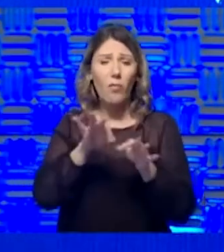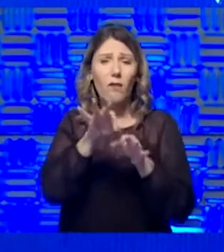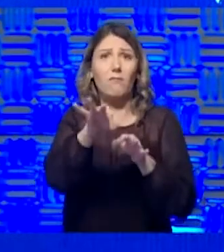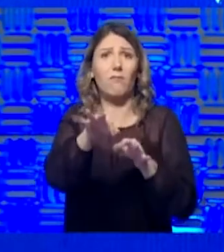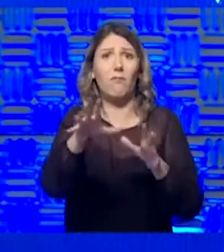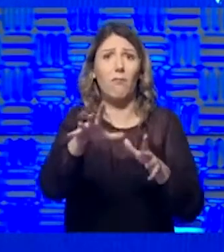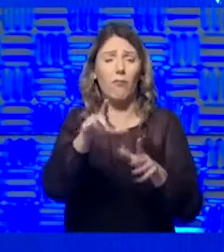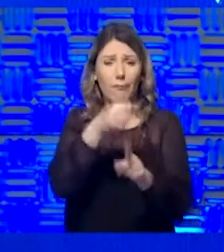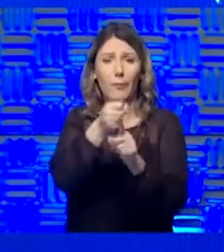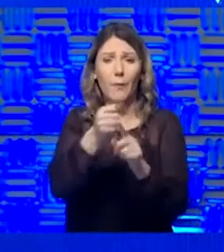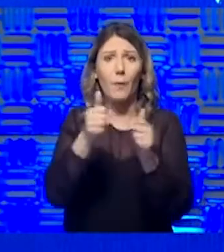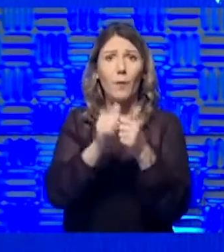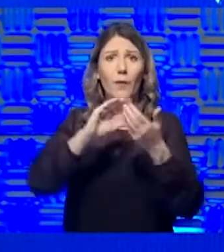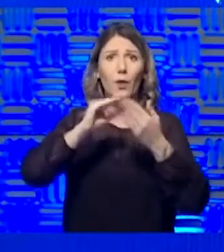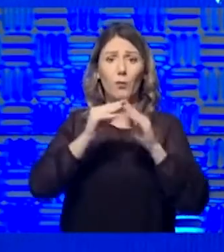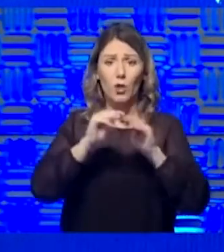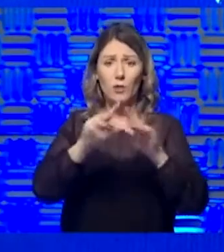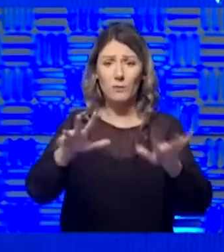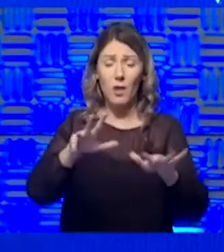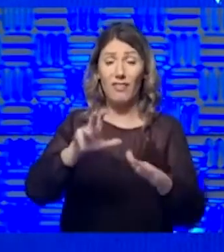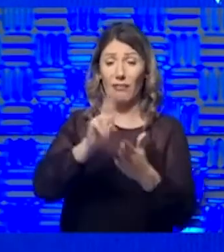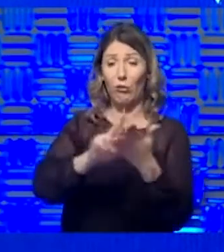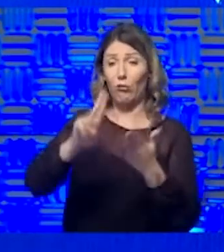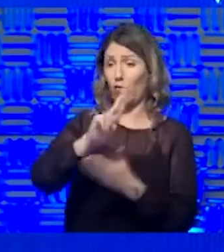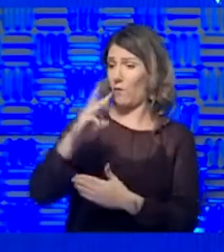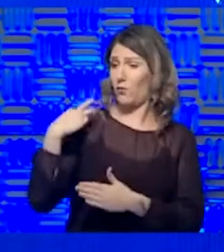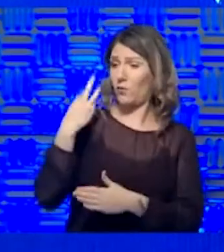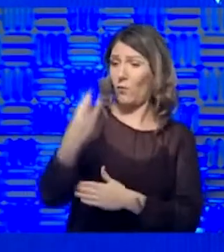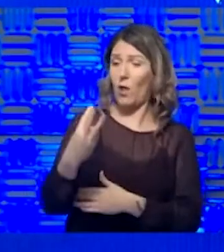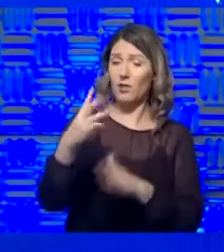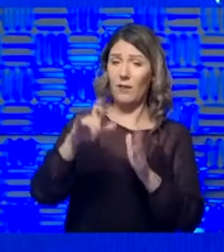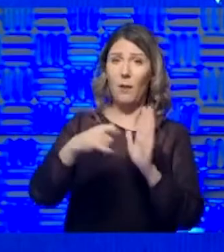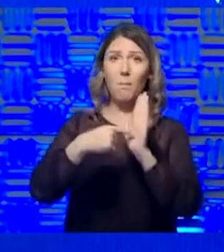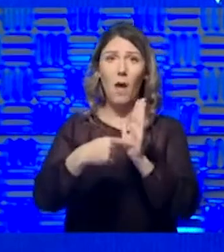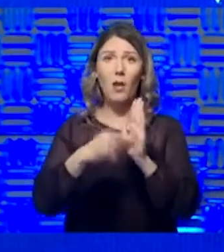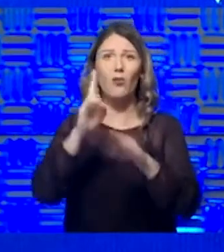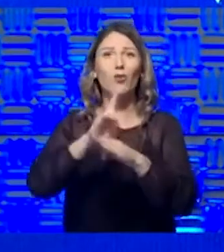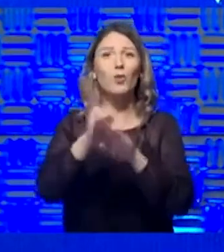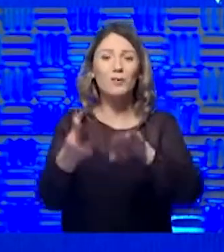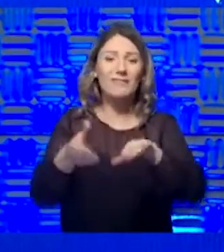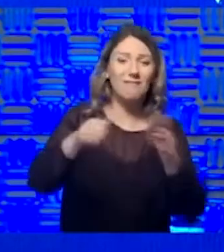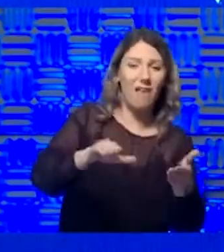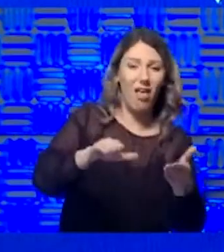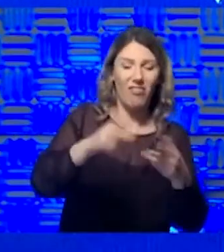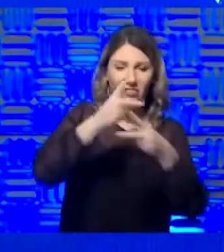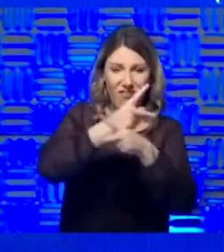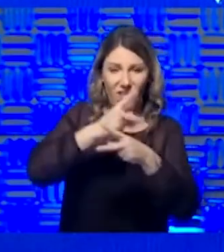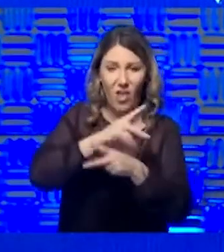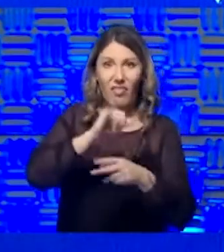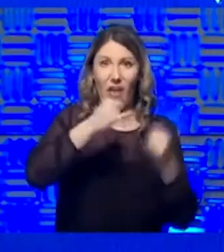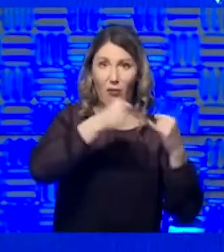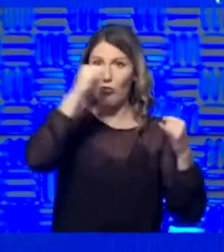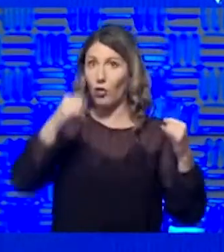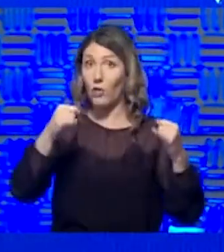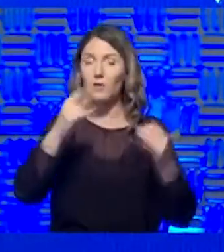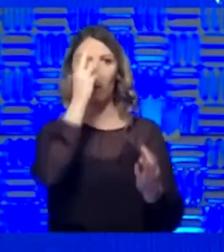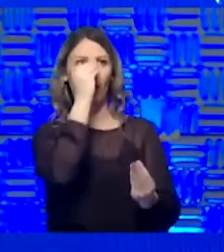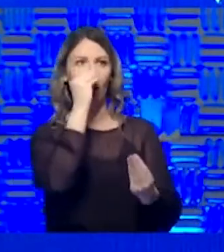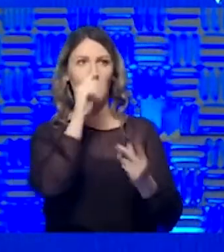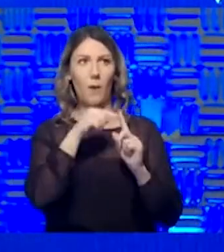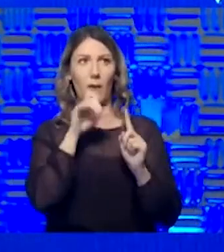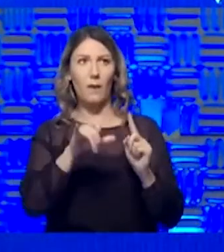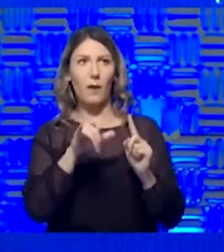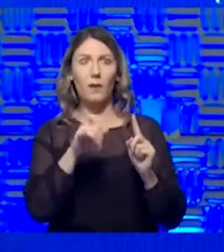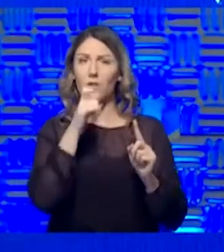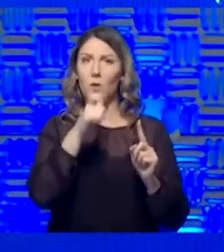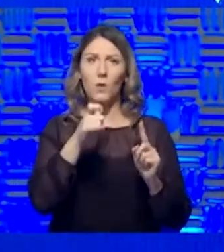spread. And so the University of Washington model uses deaths in order to calculate that curve. Well, think about this, right? So you don't really